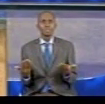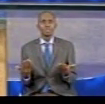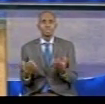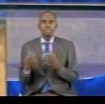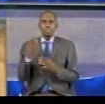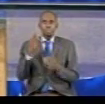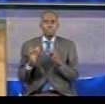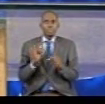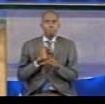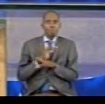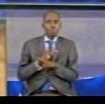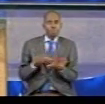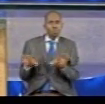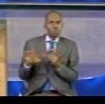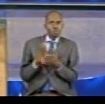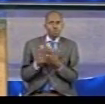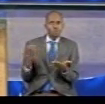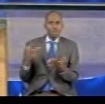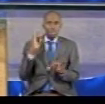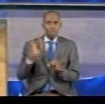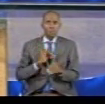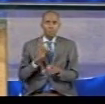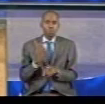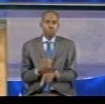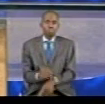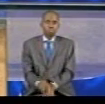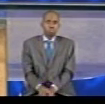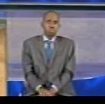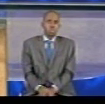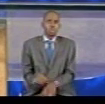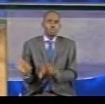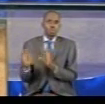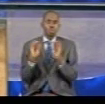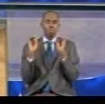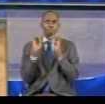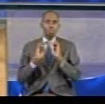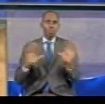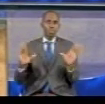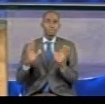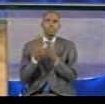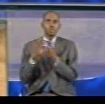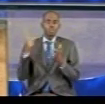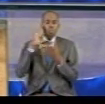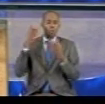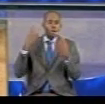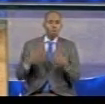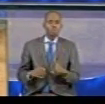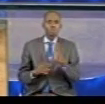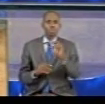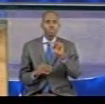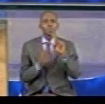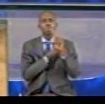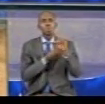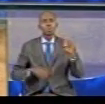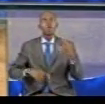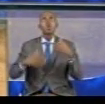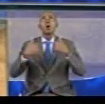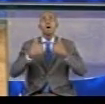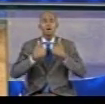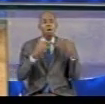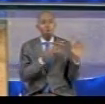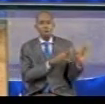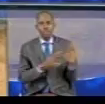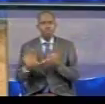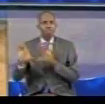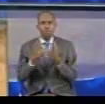do something now, what are you doing something about? The Almighty God has already done something about that.